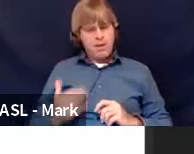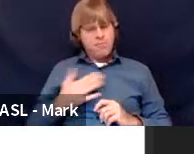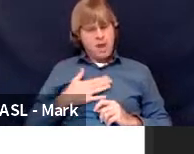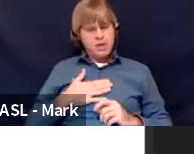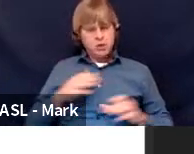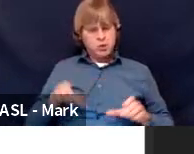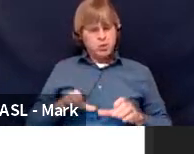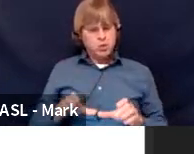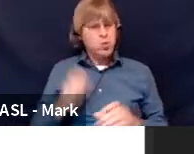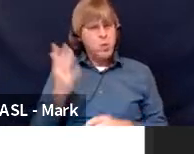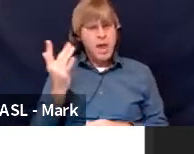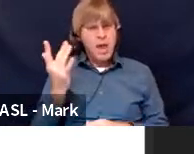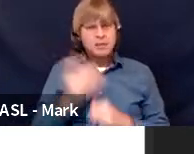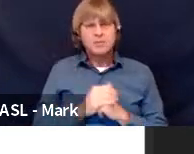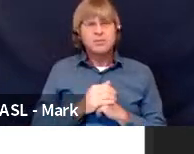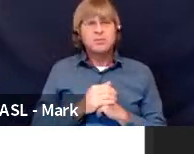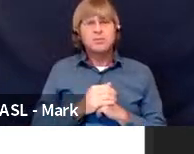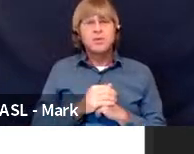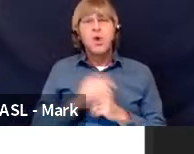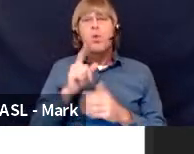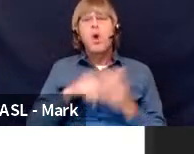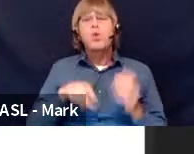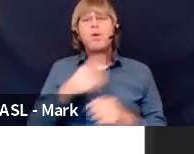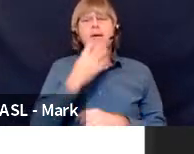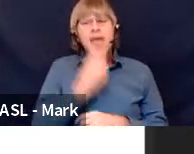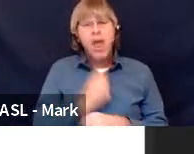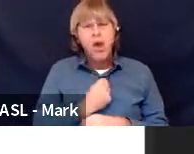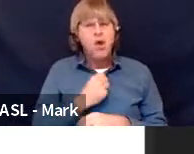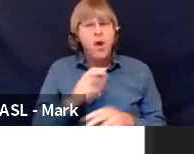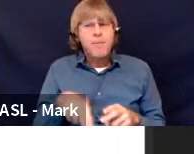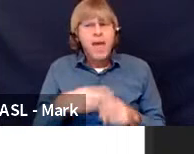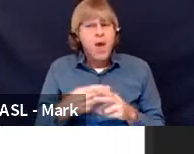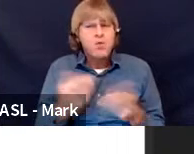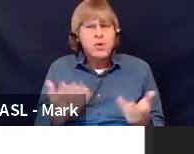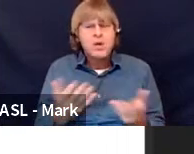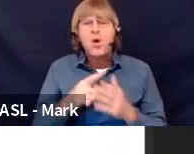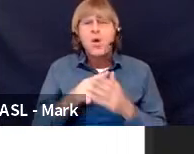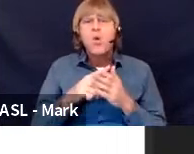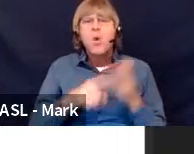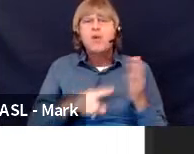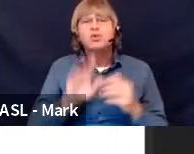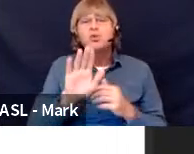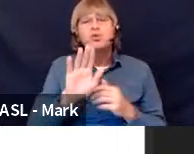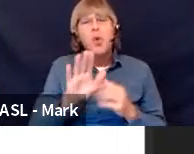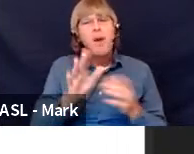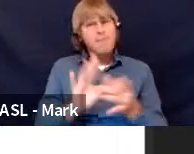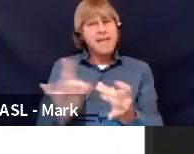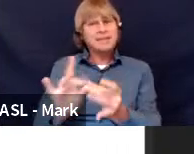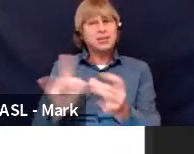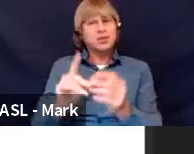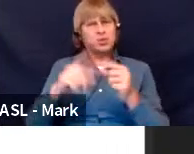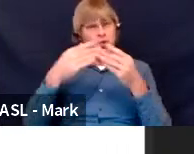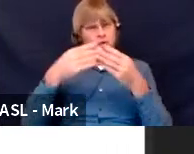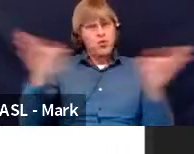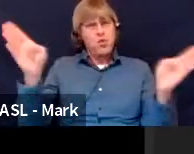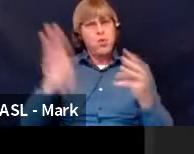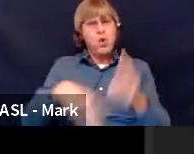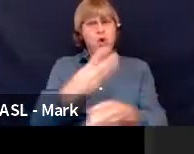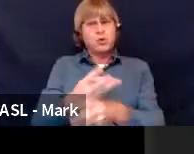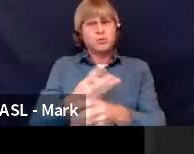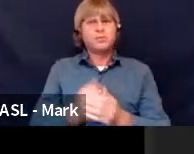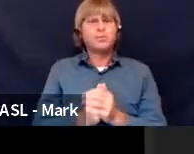it is that you do. What is it that you care about? What is your message to the world?